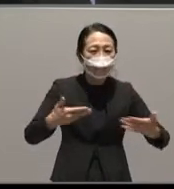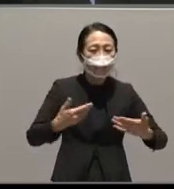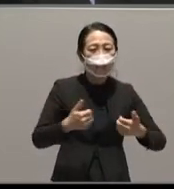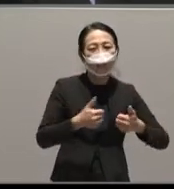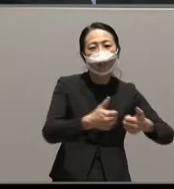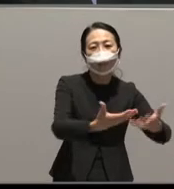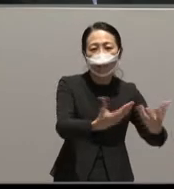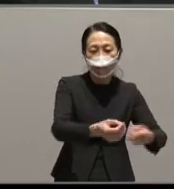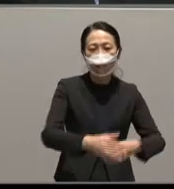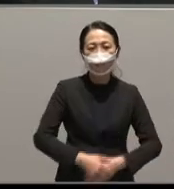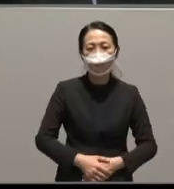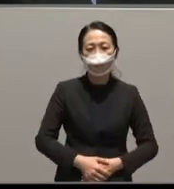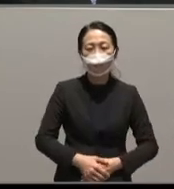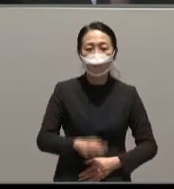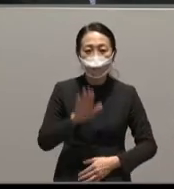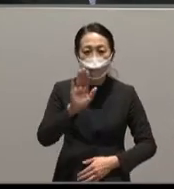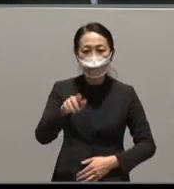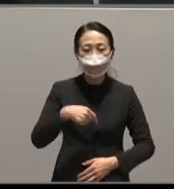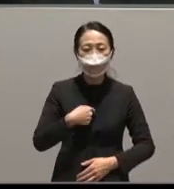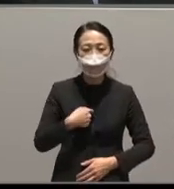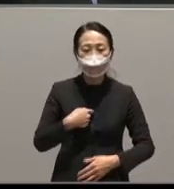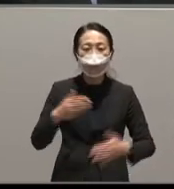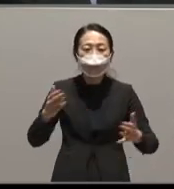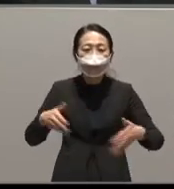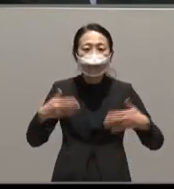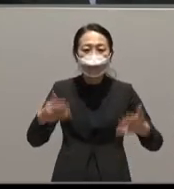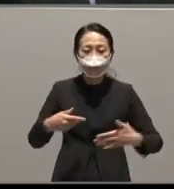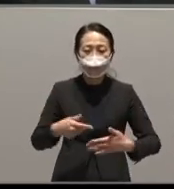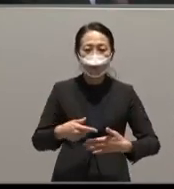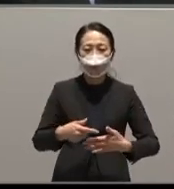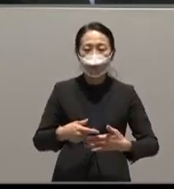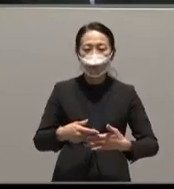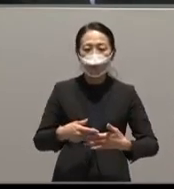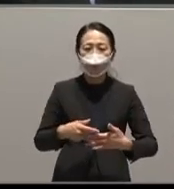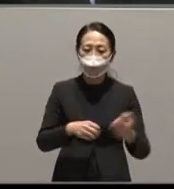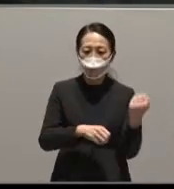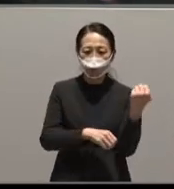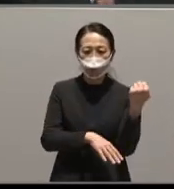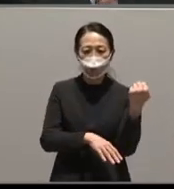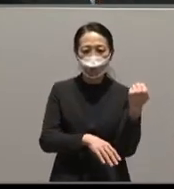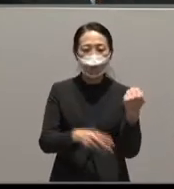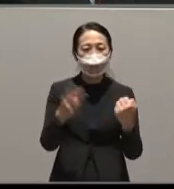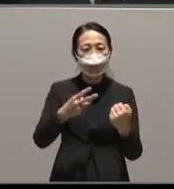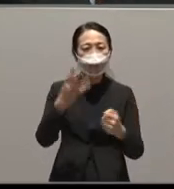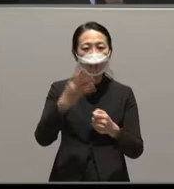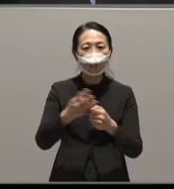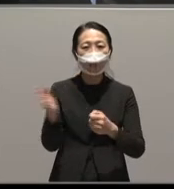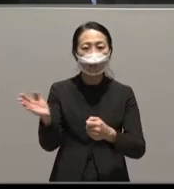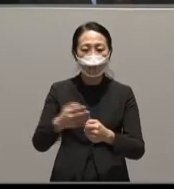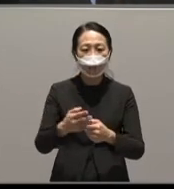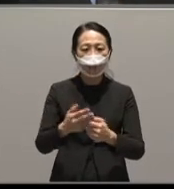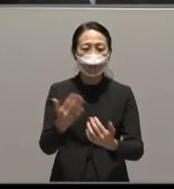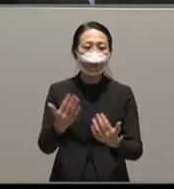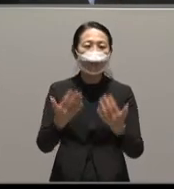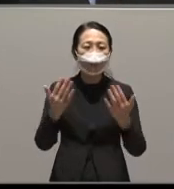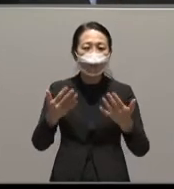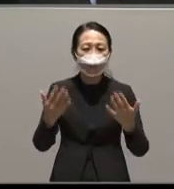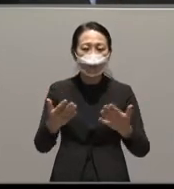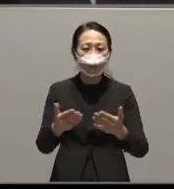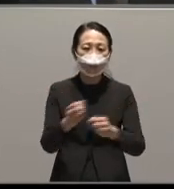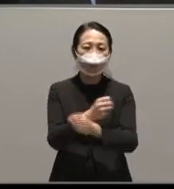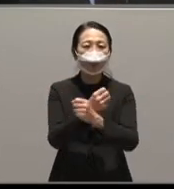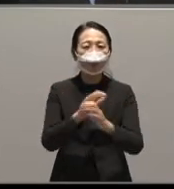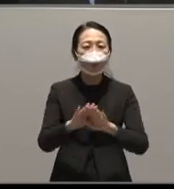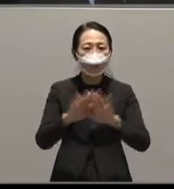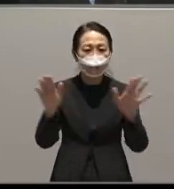Yakushima Island for forest bathing. That was my origin of forest bathing.